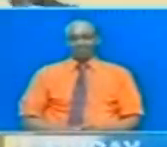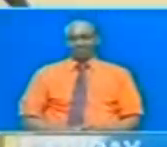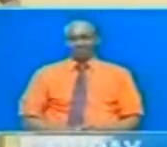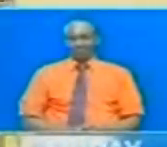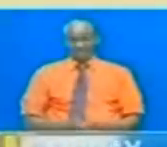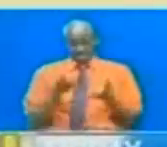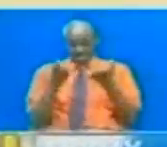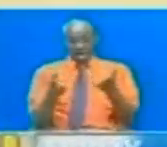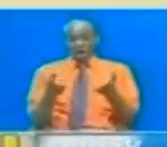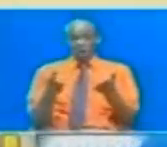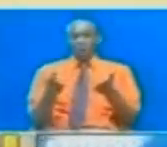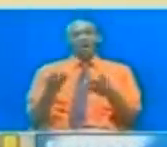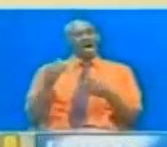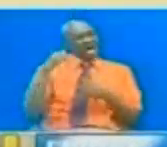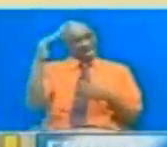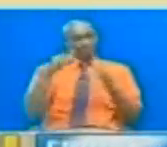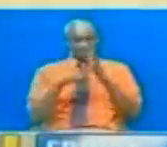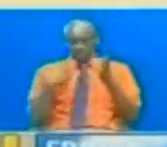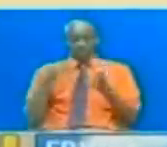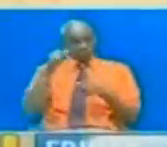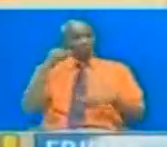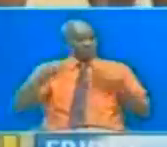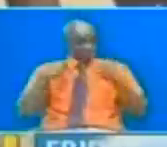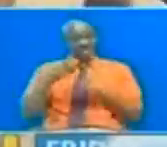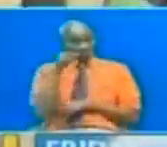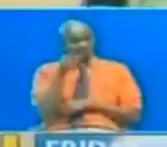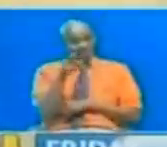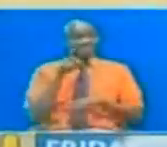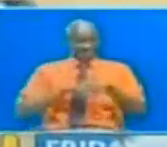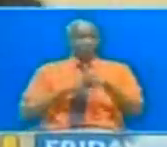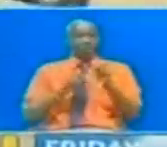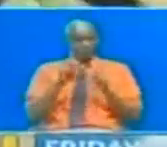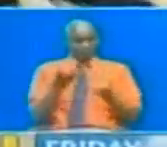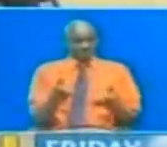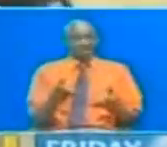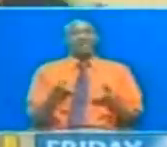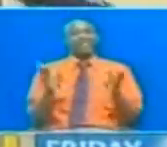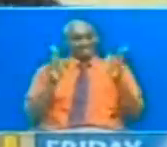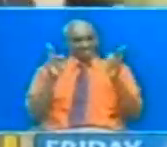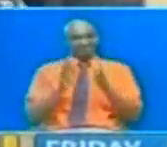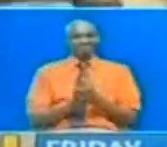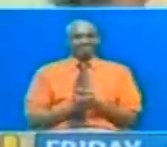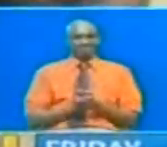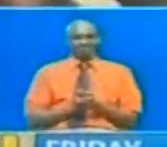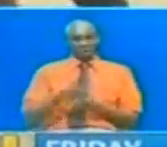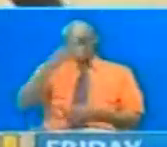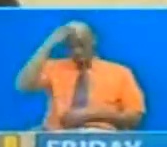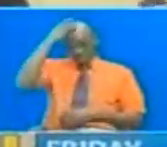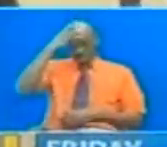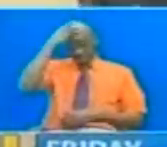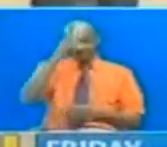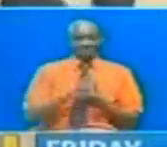With the stakes being high, an entertaining and rib-cracking match day 7 is in the offing. Moses